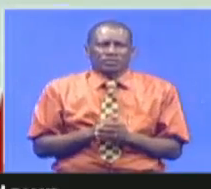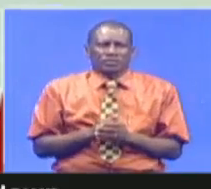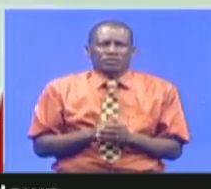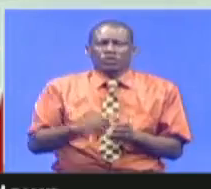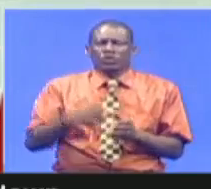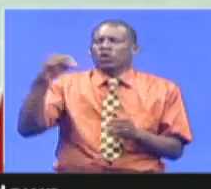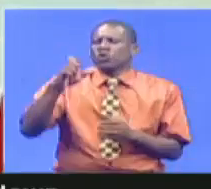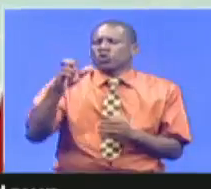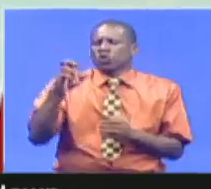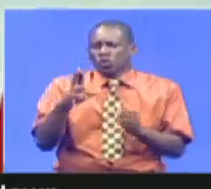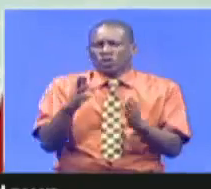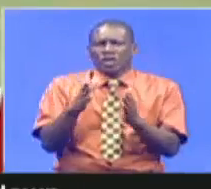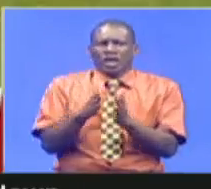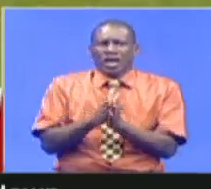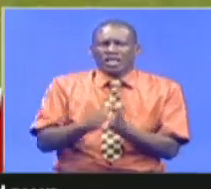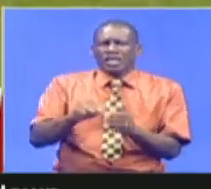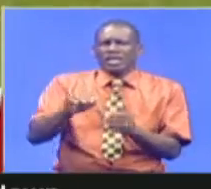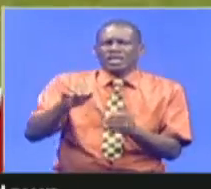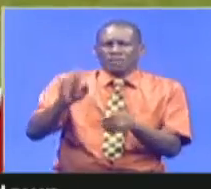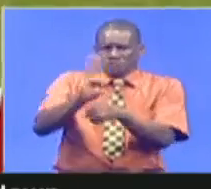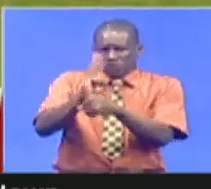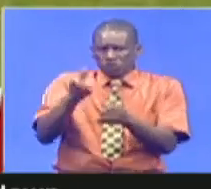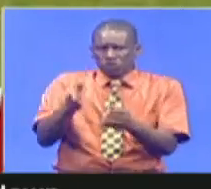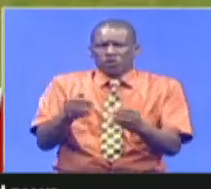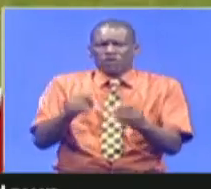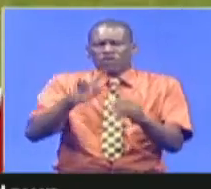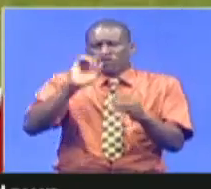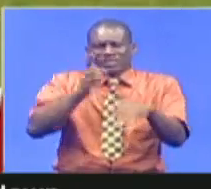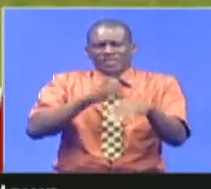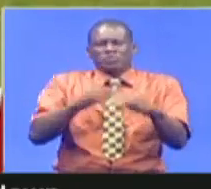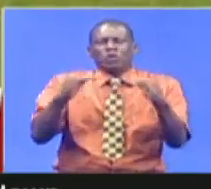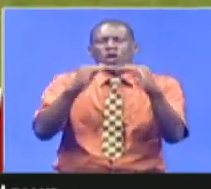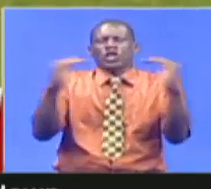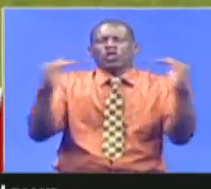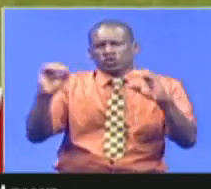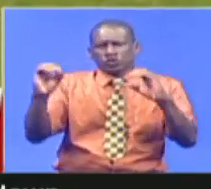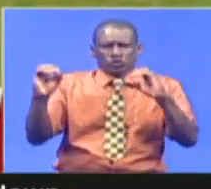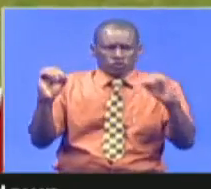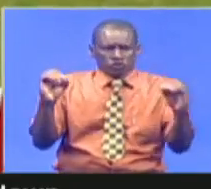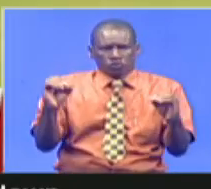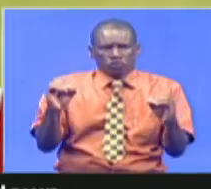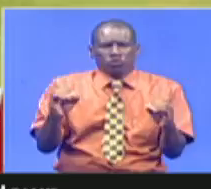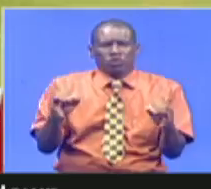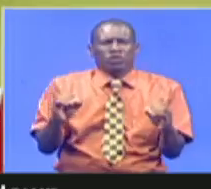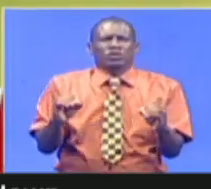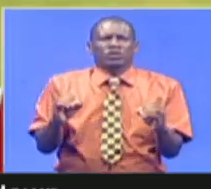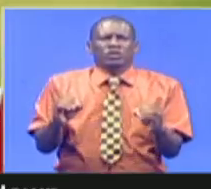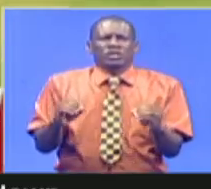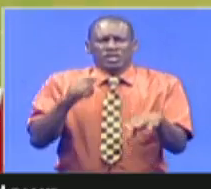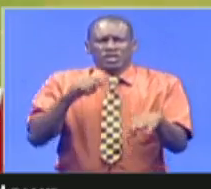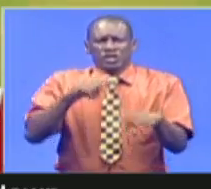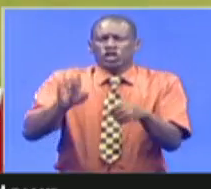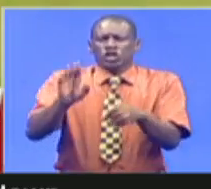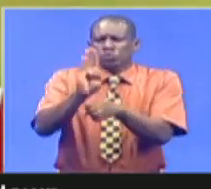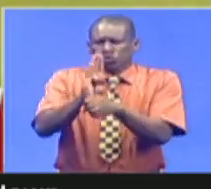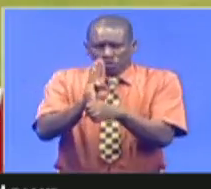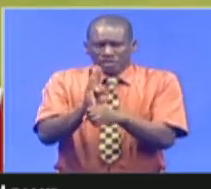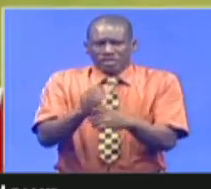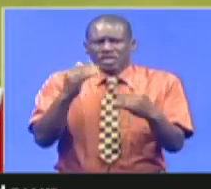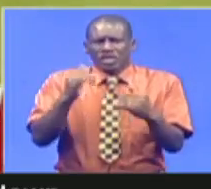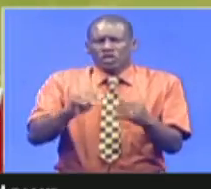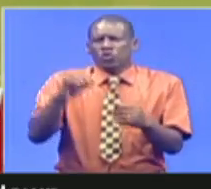Gor Mahia and Aigle Noir had settled for a barren draw in the CAF Champions League preliminary round first leg played in Bujumbura.